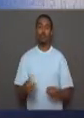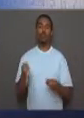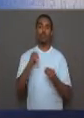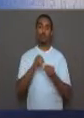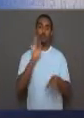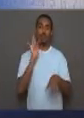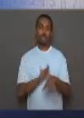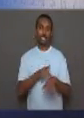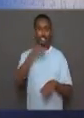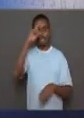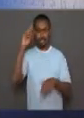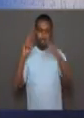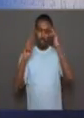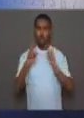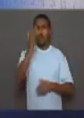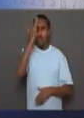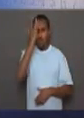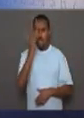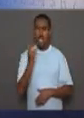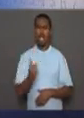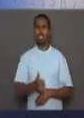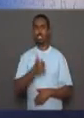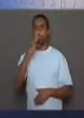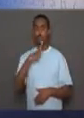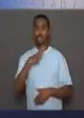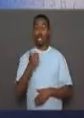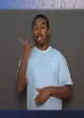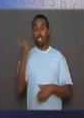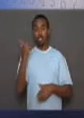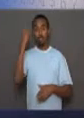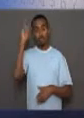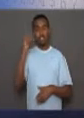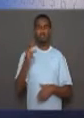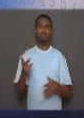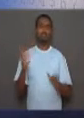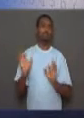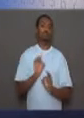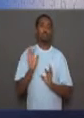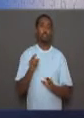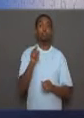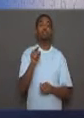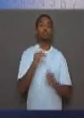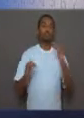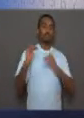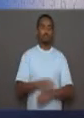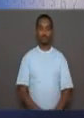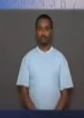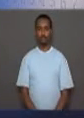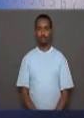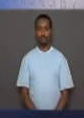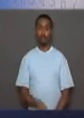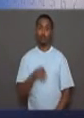You can also mention reasons why some of the other professions may be less important than